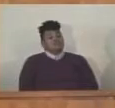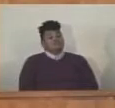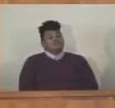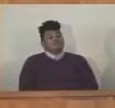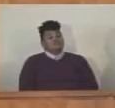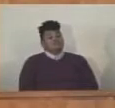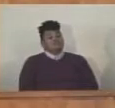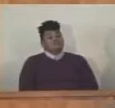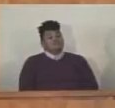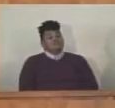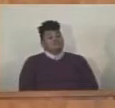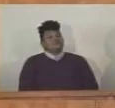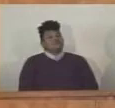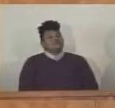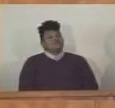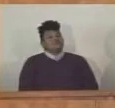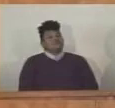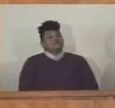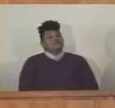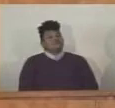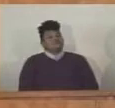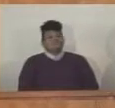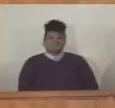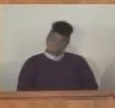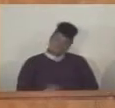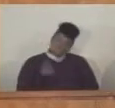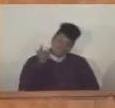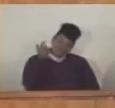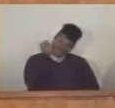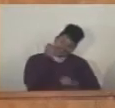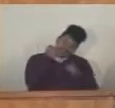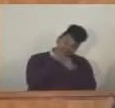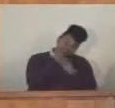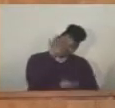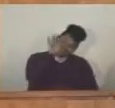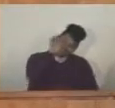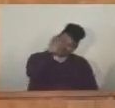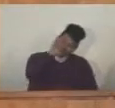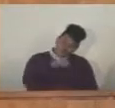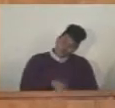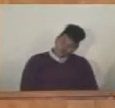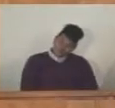President, last year, February,